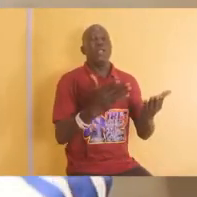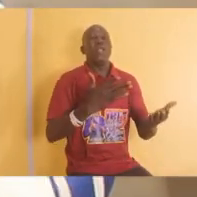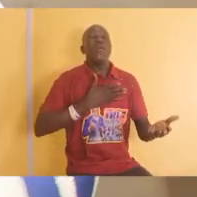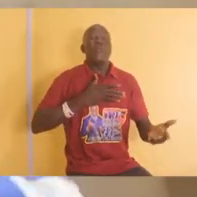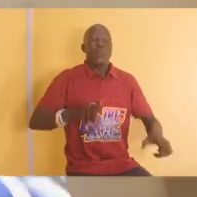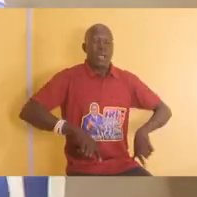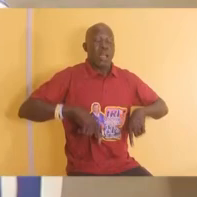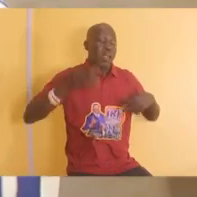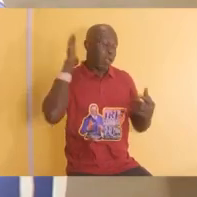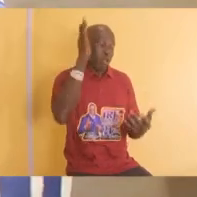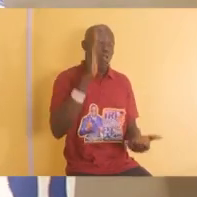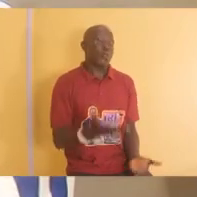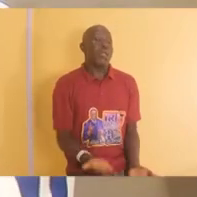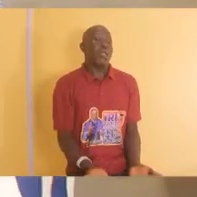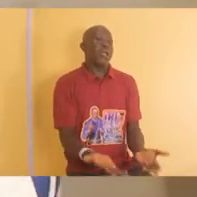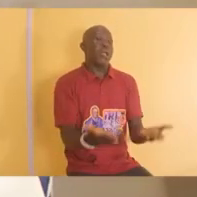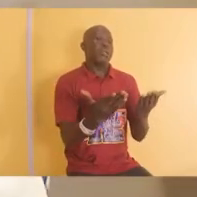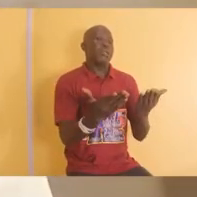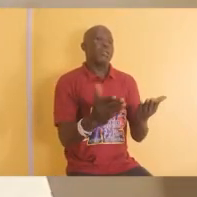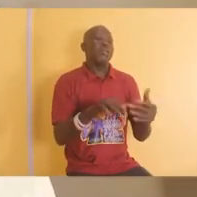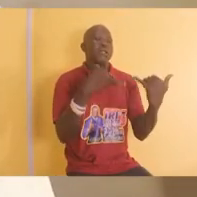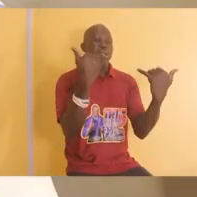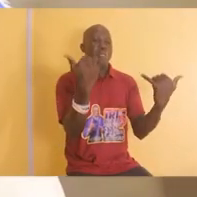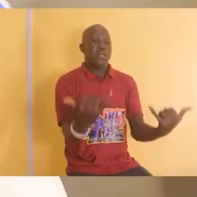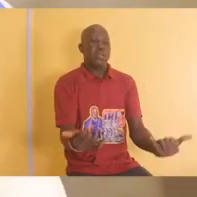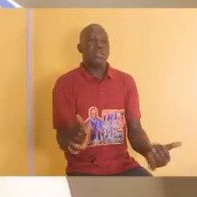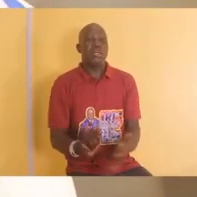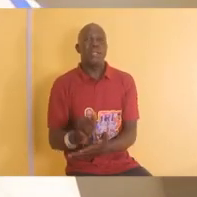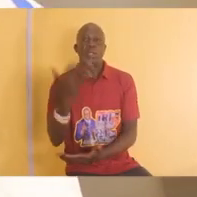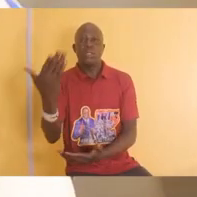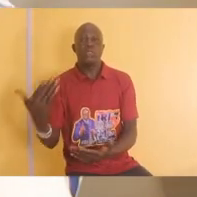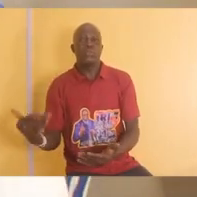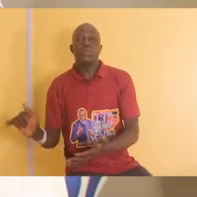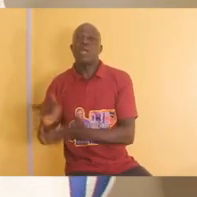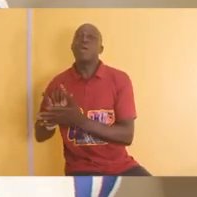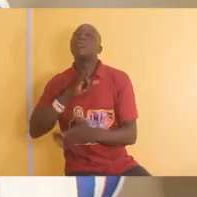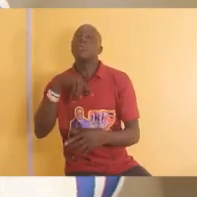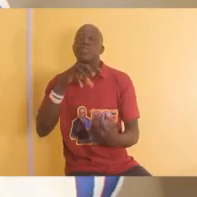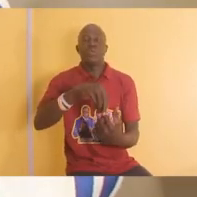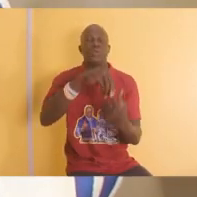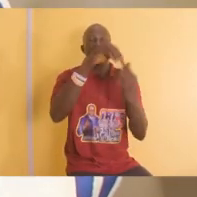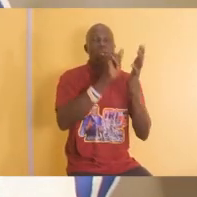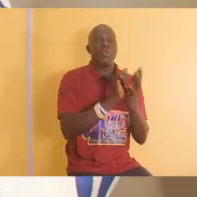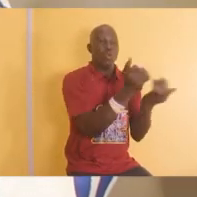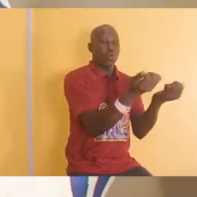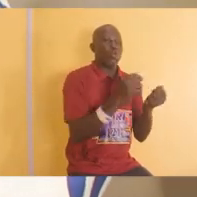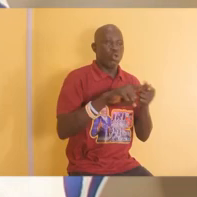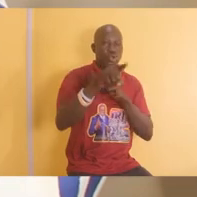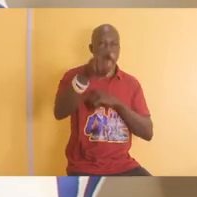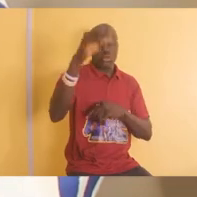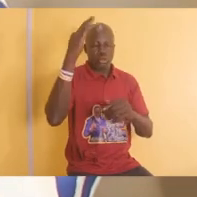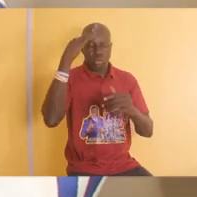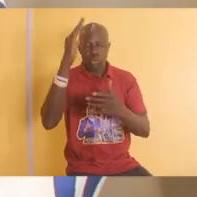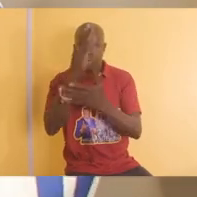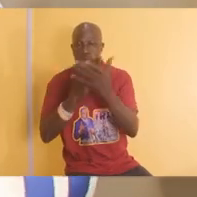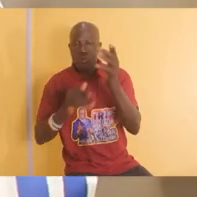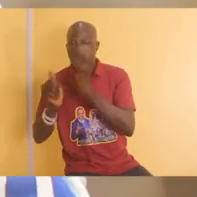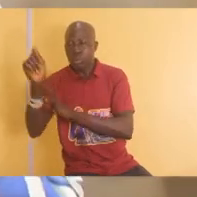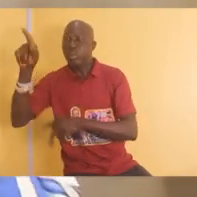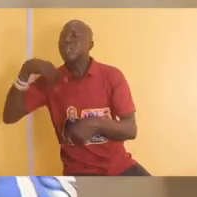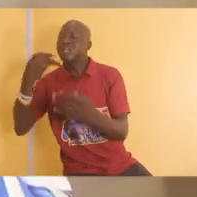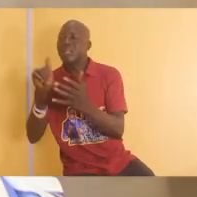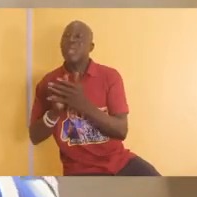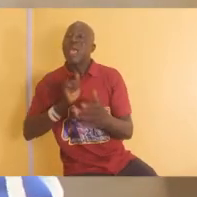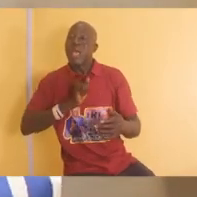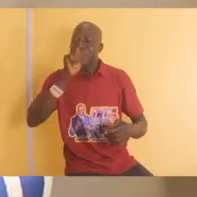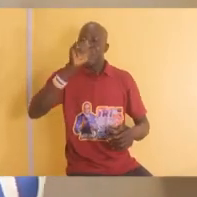Papa, aye, me adi de. Aye, me adi de. Now, kini ka patakim beti mbe koma. There's something special I want you to know. I'm okane. I'm a man of